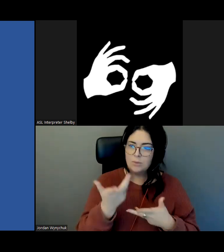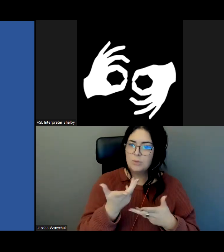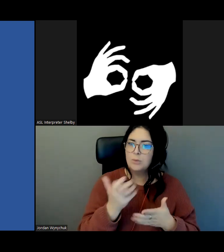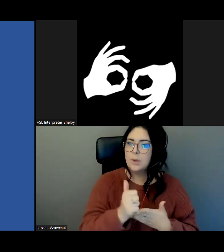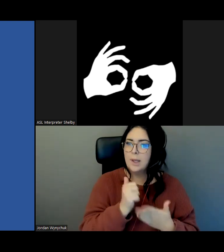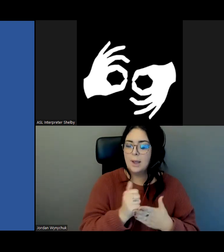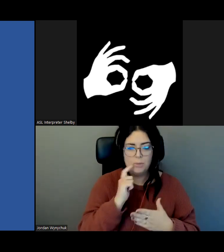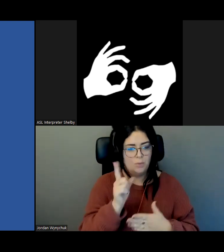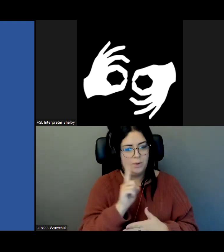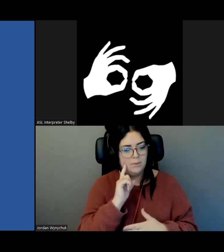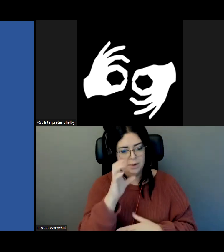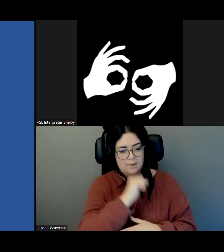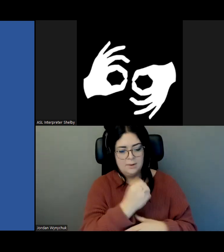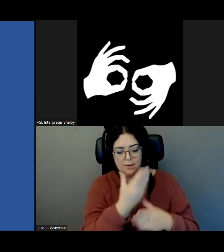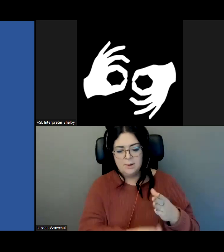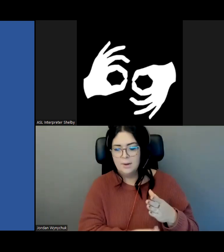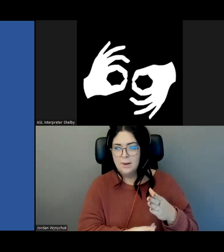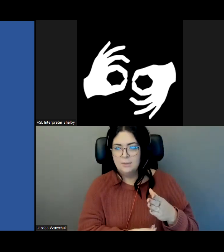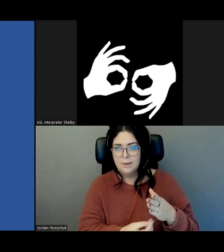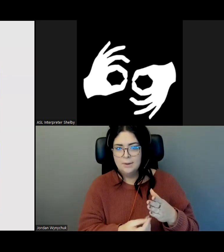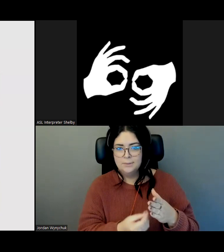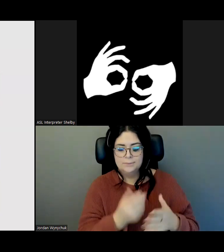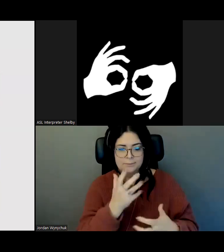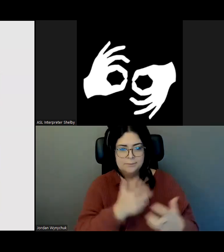when it comes to our community.